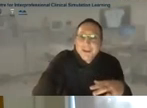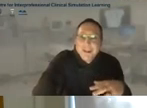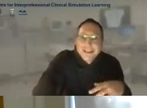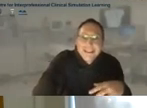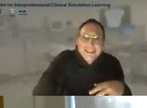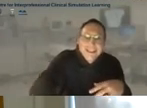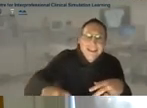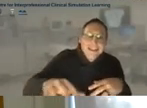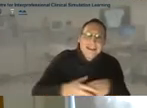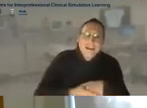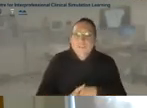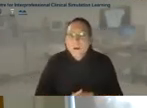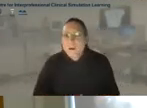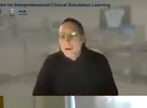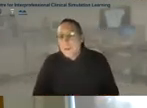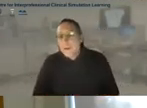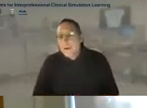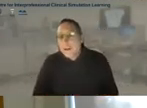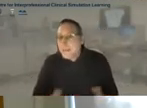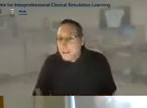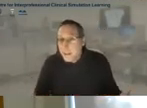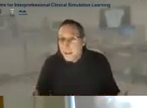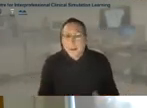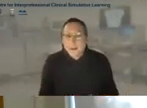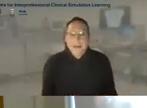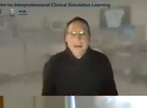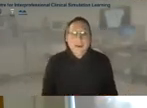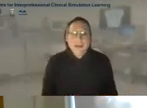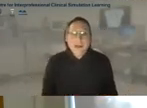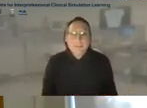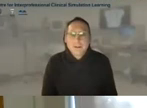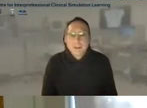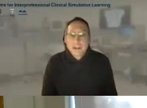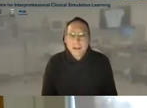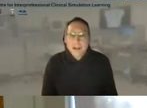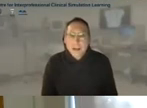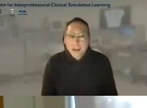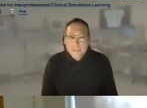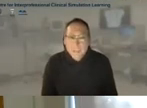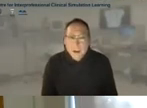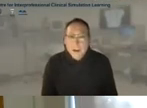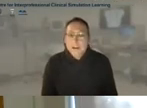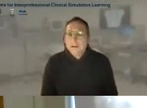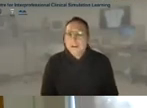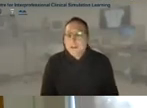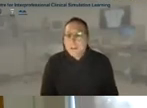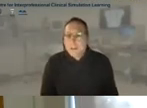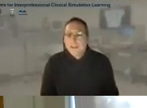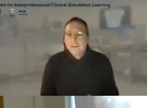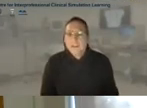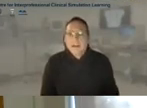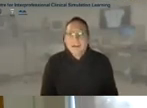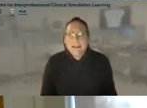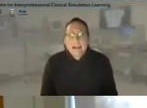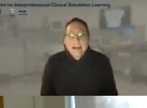to acknowledge that we're on unceded territory, and our team is certainly honored to and grateful